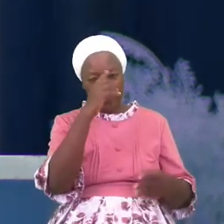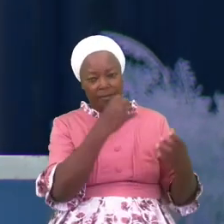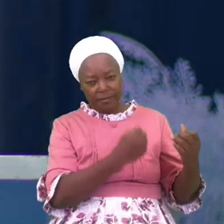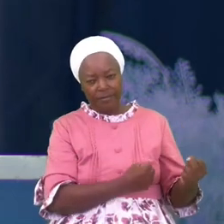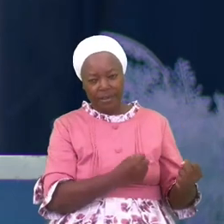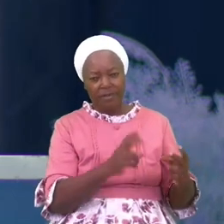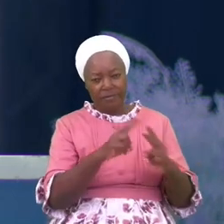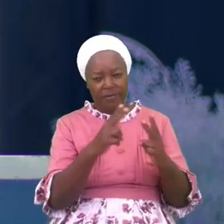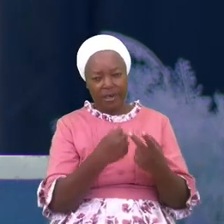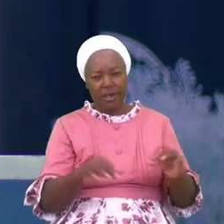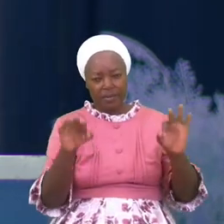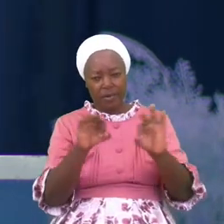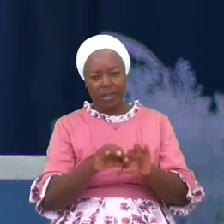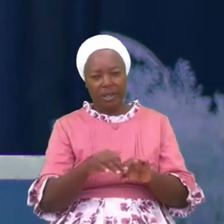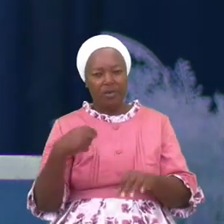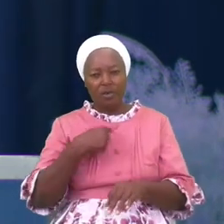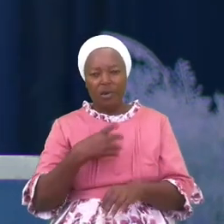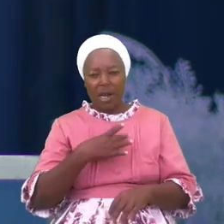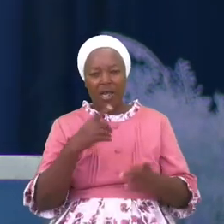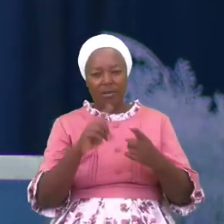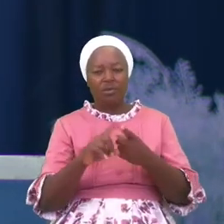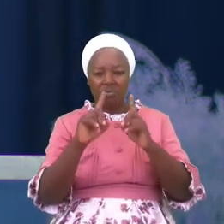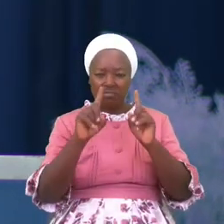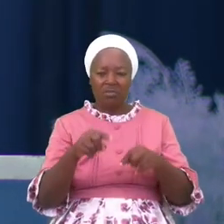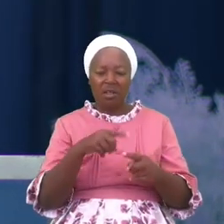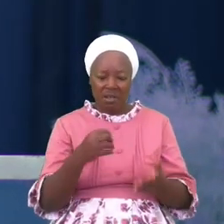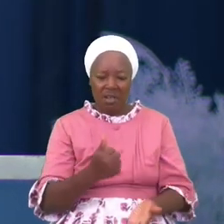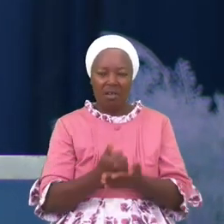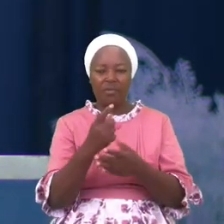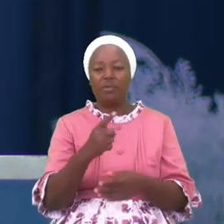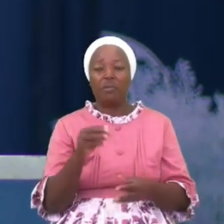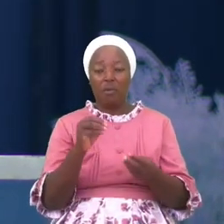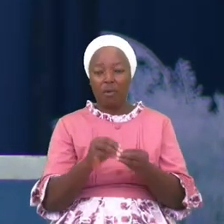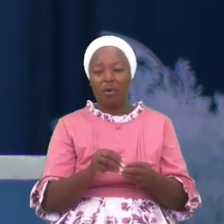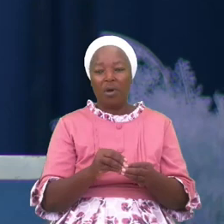The pastor is waiting to hear from you.